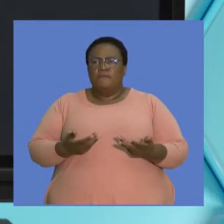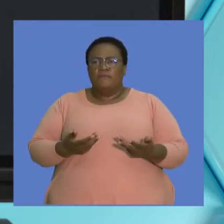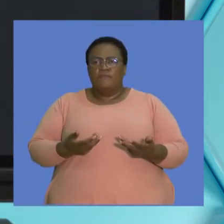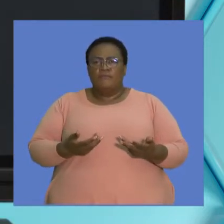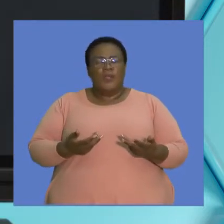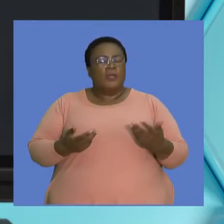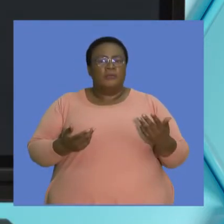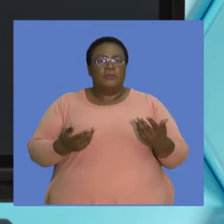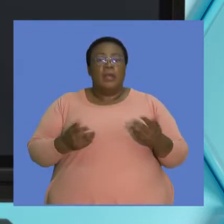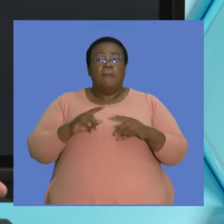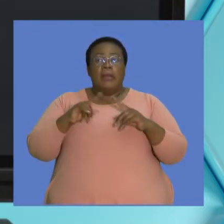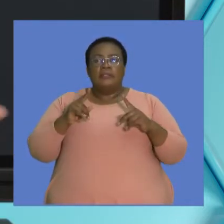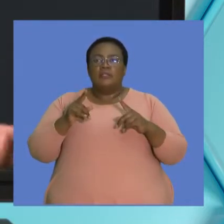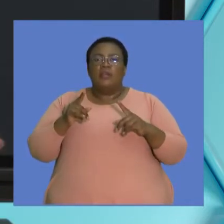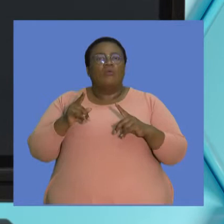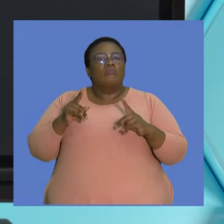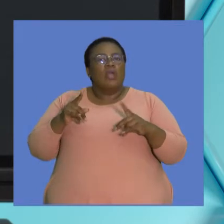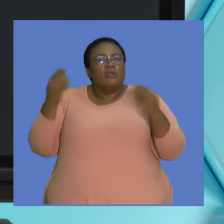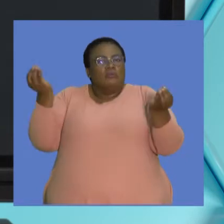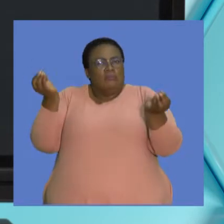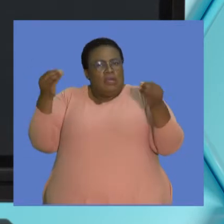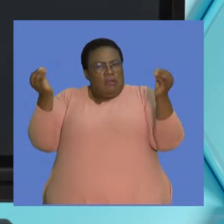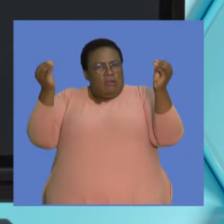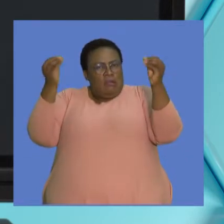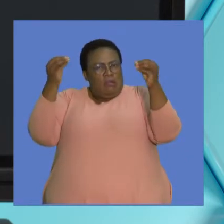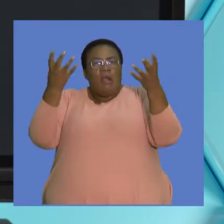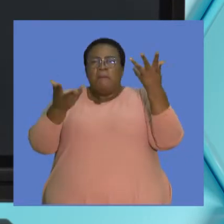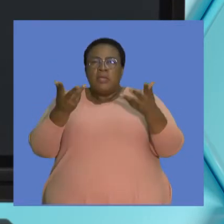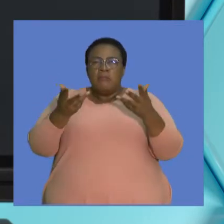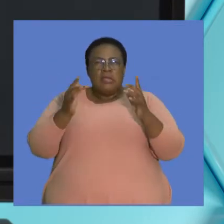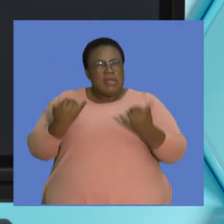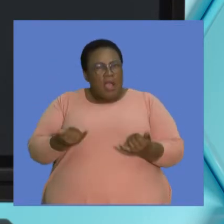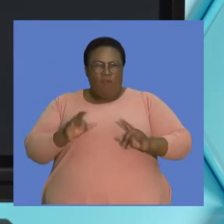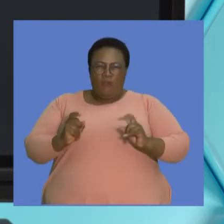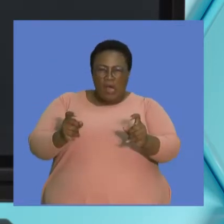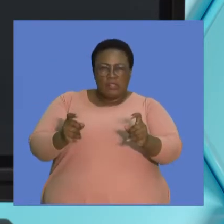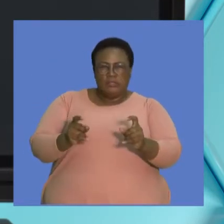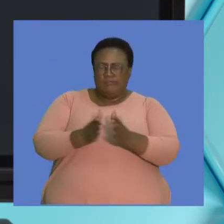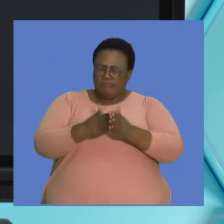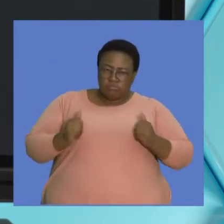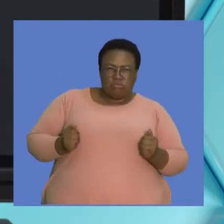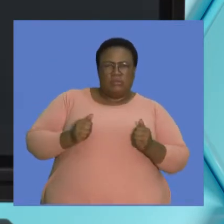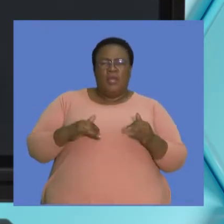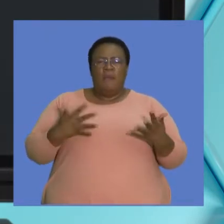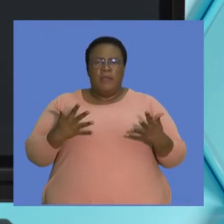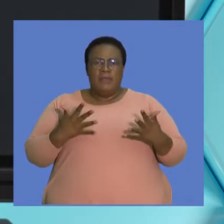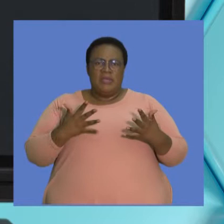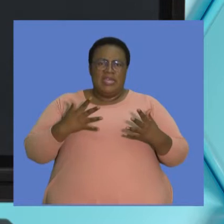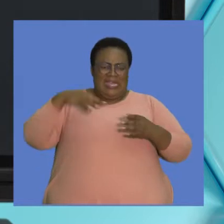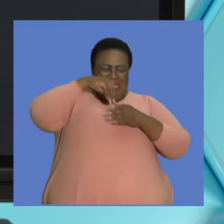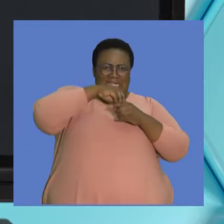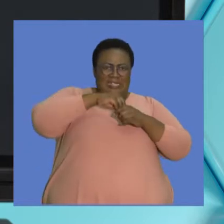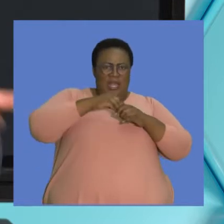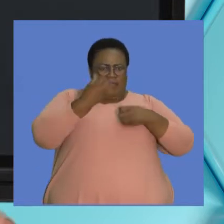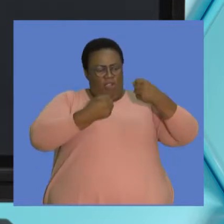I'm just kidding, but they would have actually made it a bit faster in terms of the engine, and maybe the interior might be